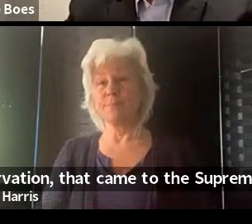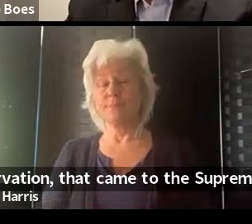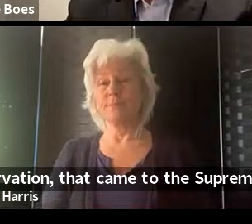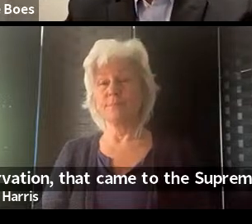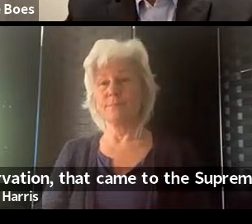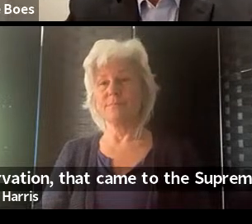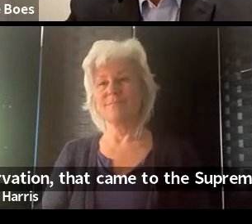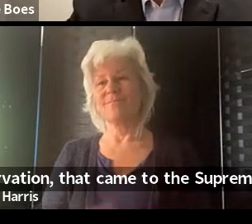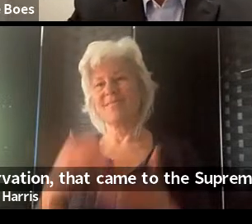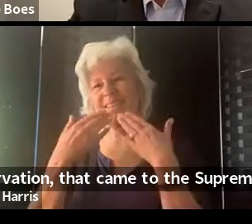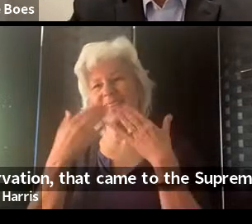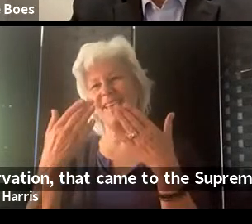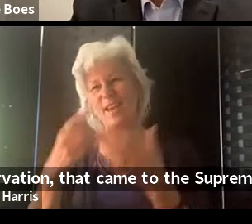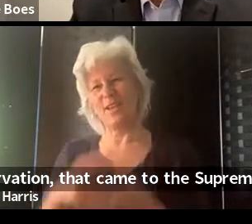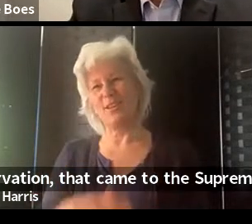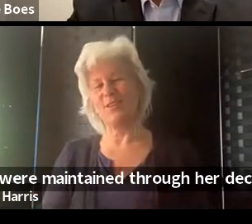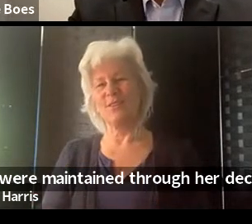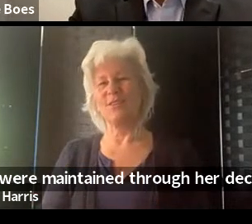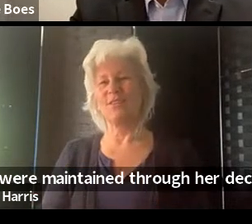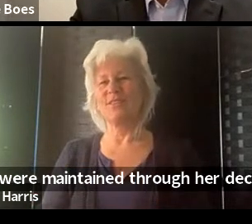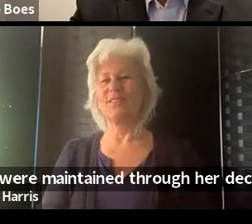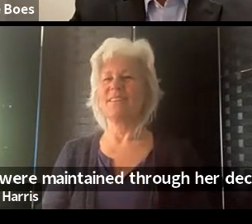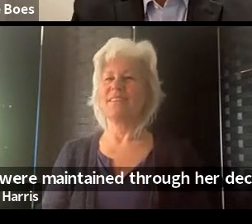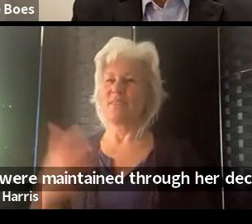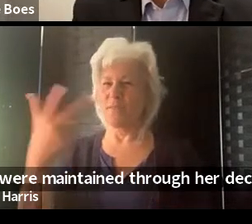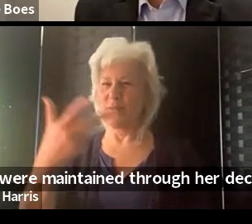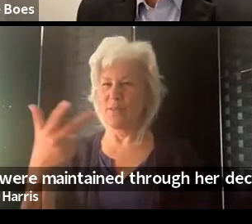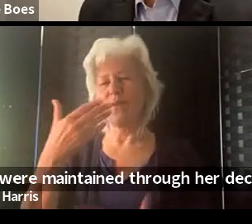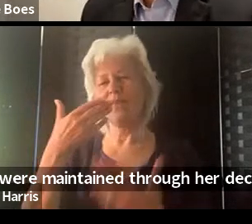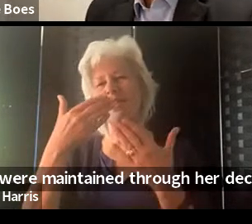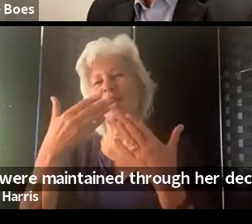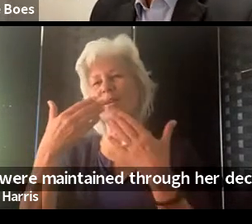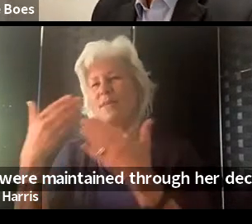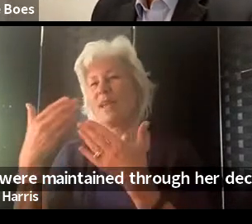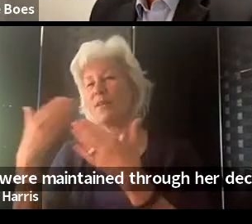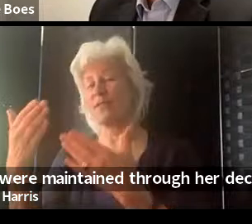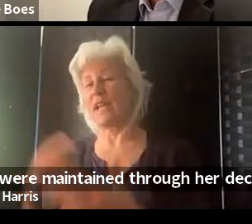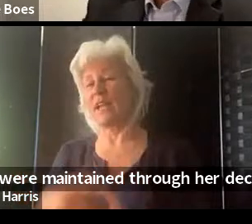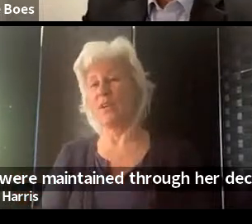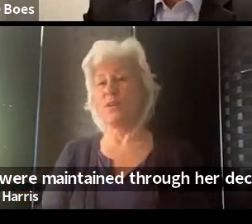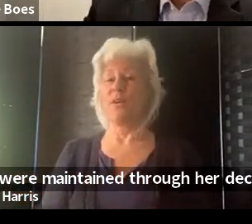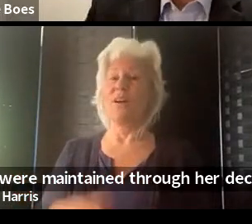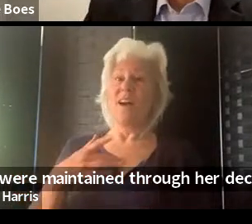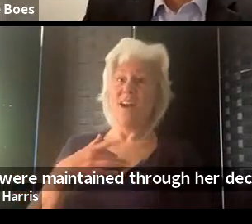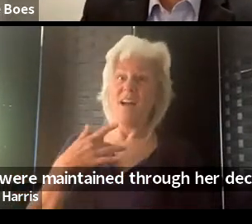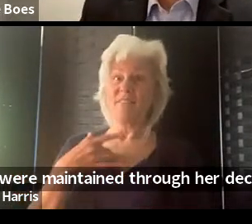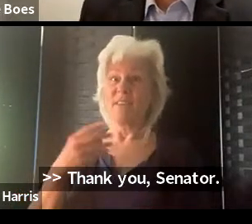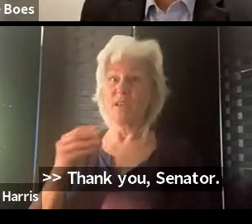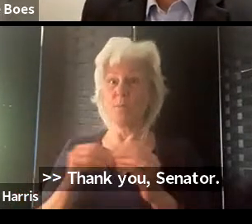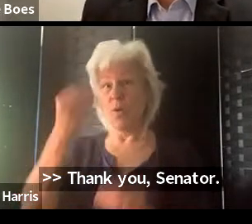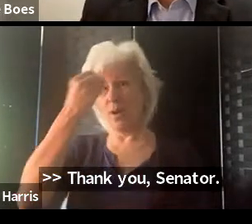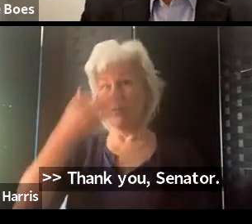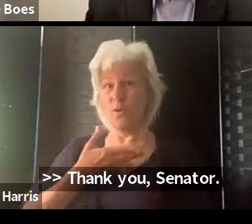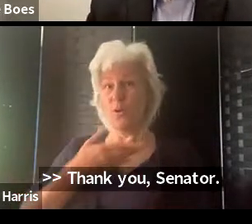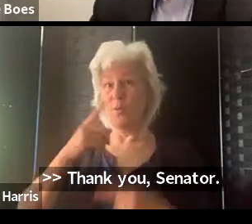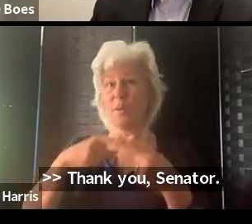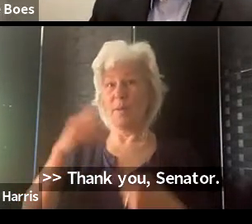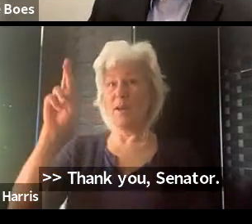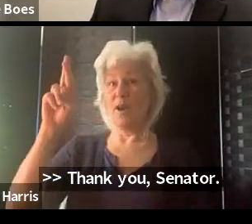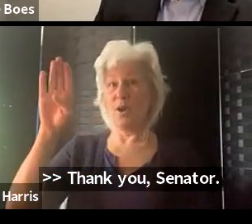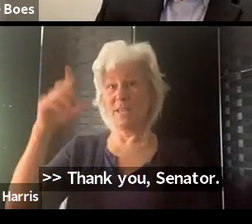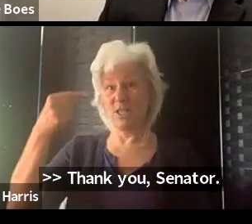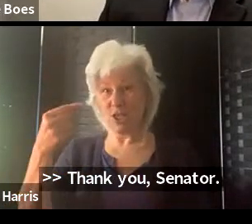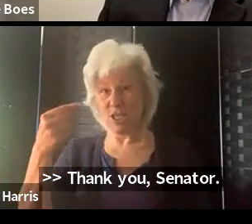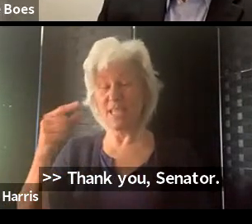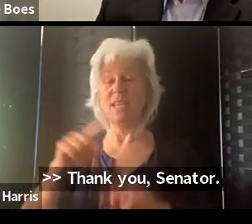Thank you, Senator. Janet and Bill, I not only feel more informed about Ruth Bader Ginsburg, I did not know, but